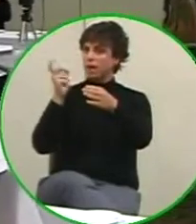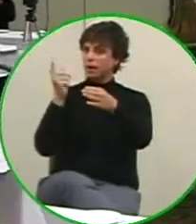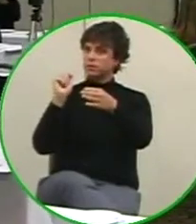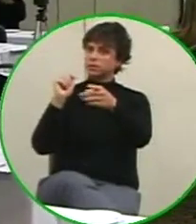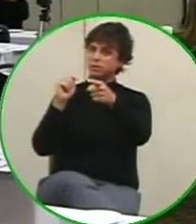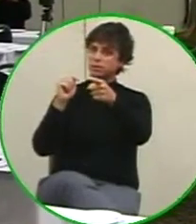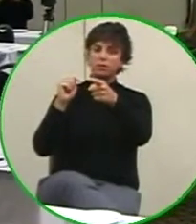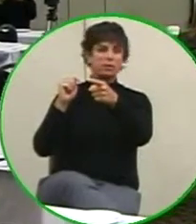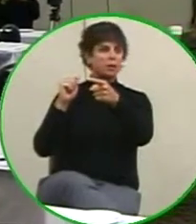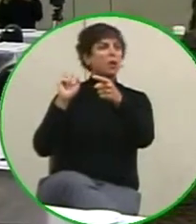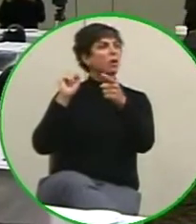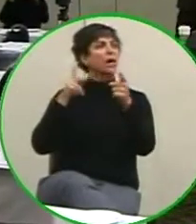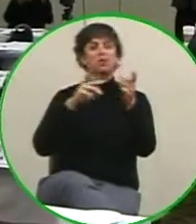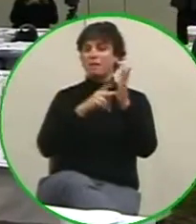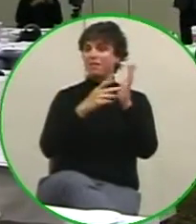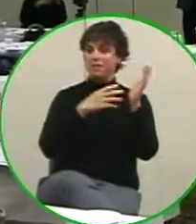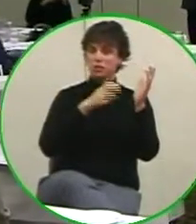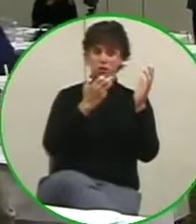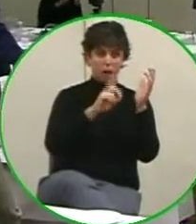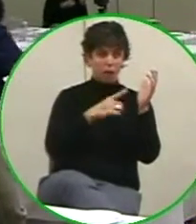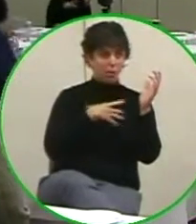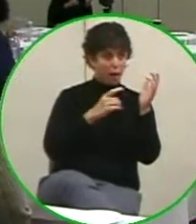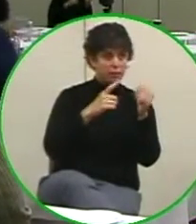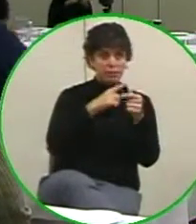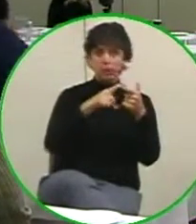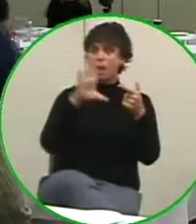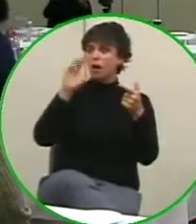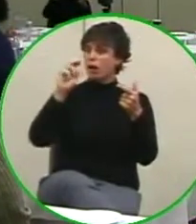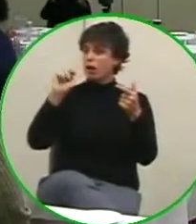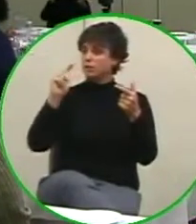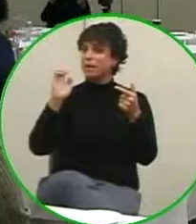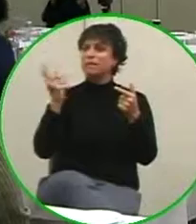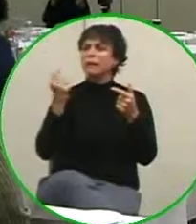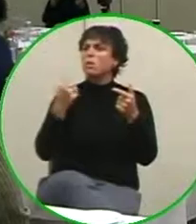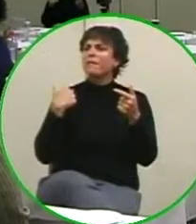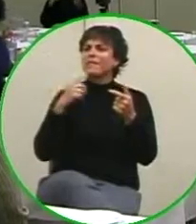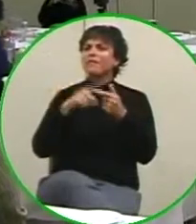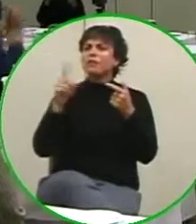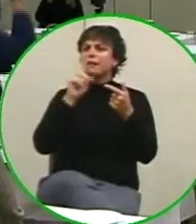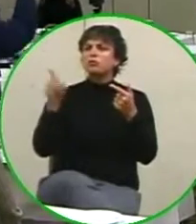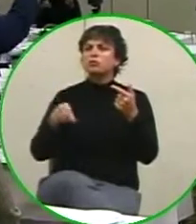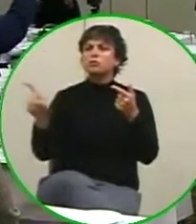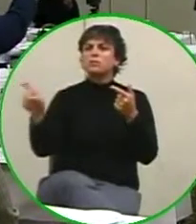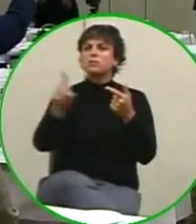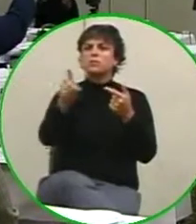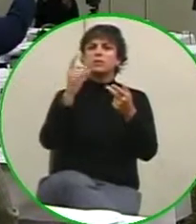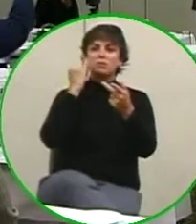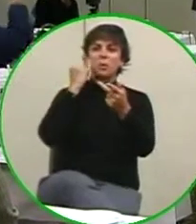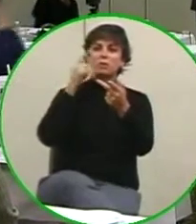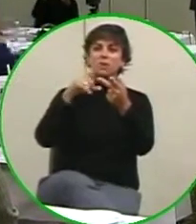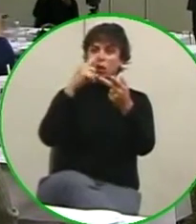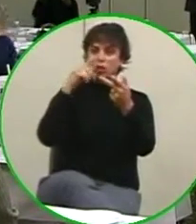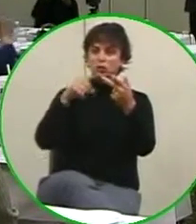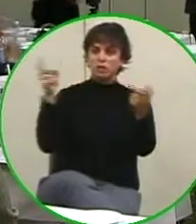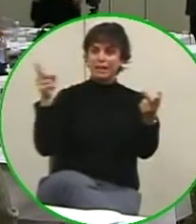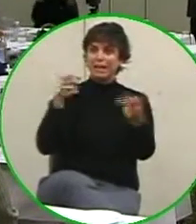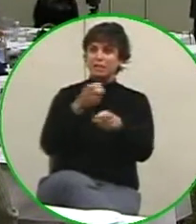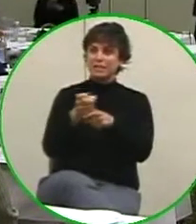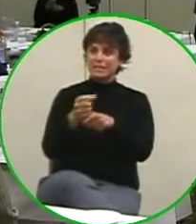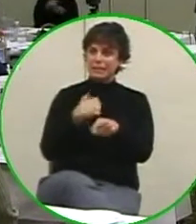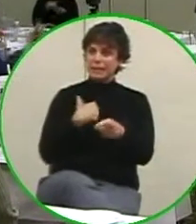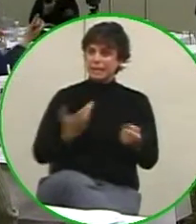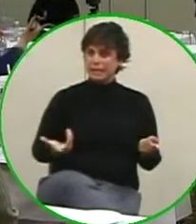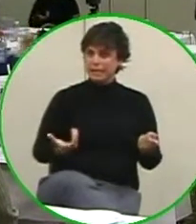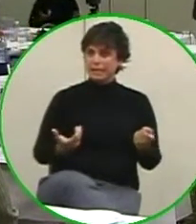Okay. So we're talking about whether the child likes it, the context. Anybody else have a different answer? But if you're allergic to it and you're teasing me with it. If